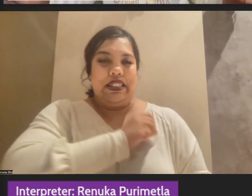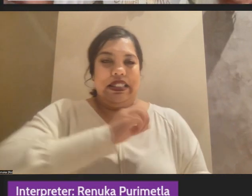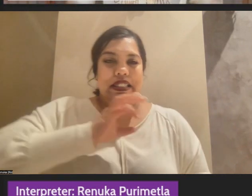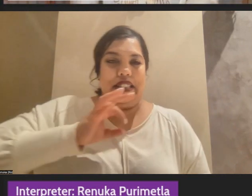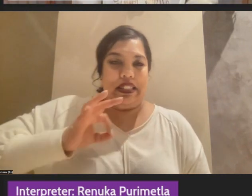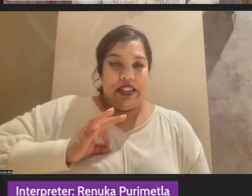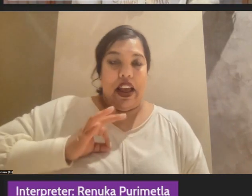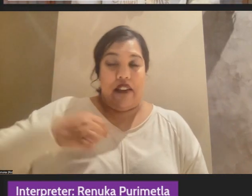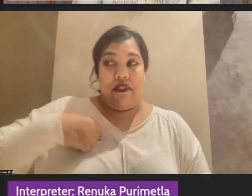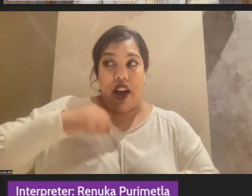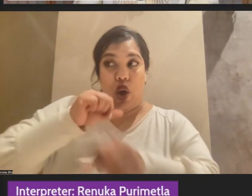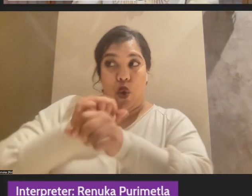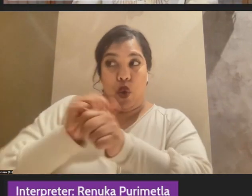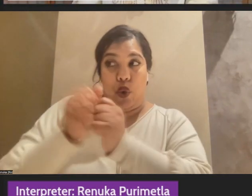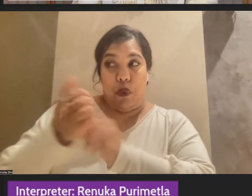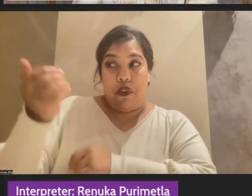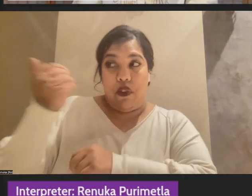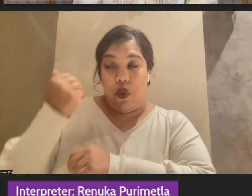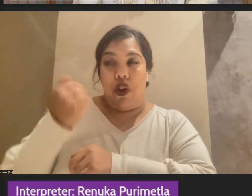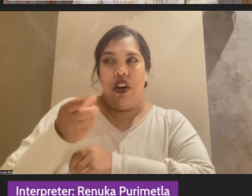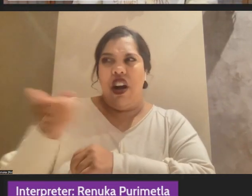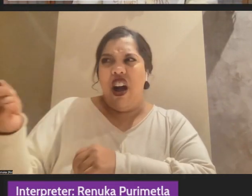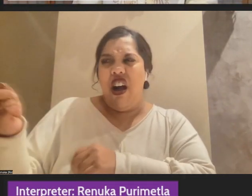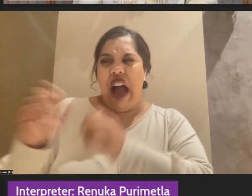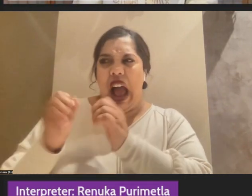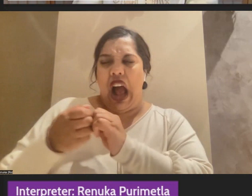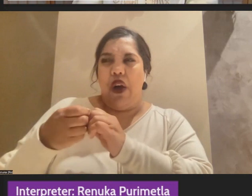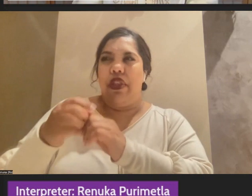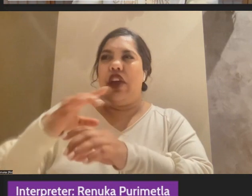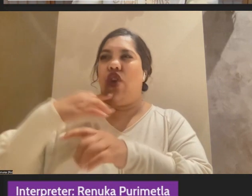way because of the grades they get